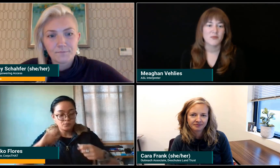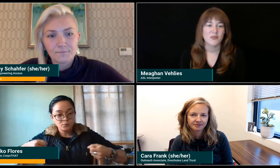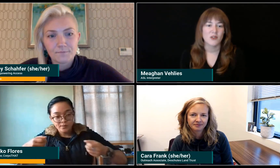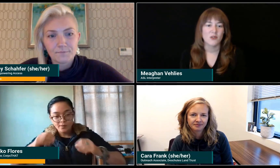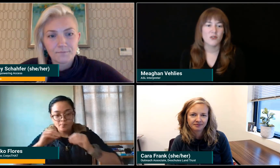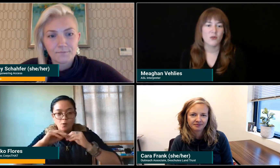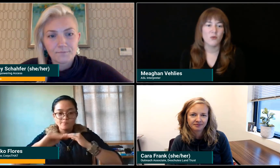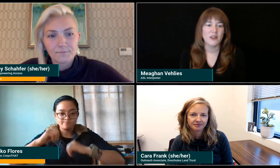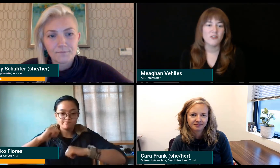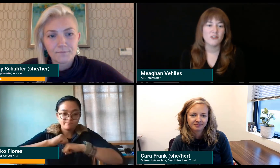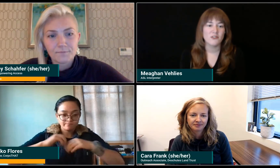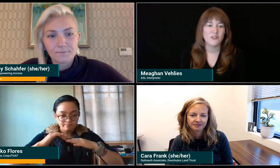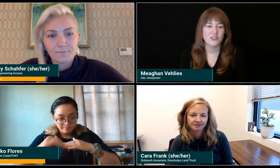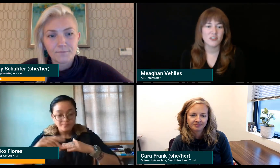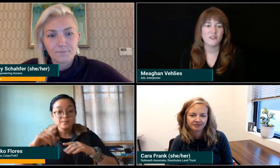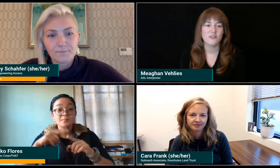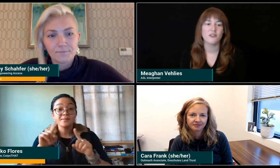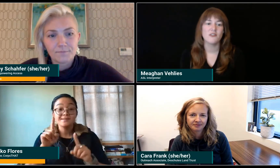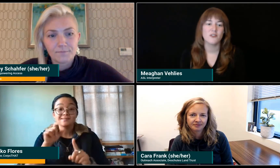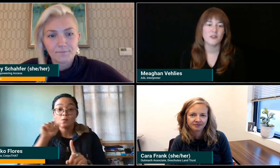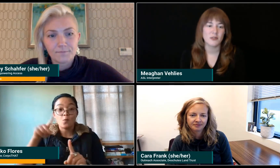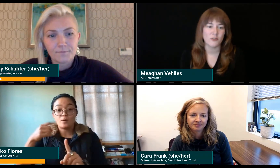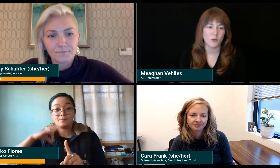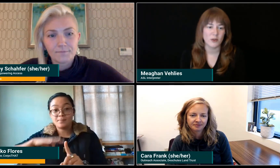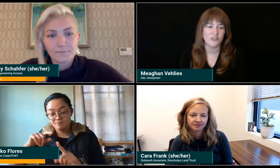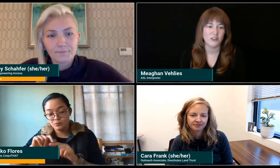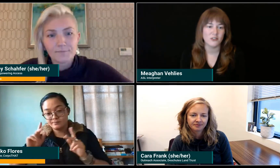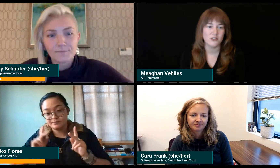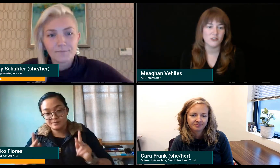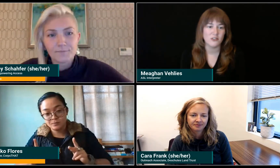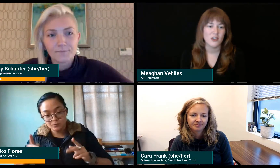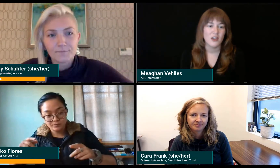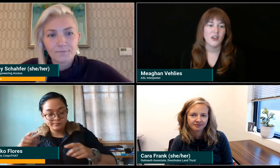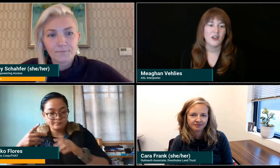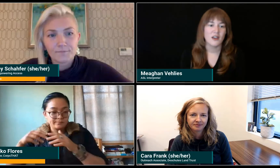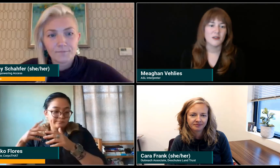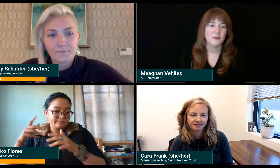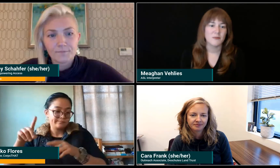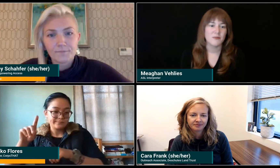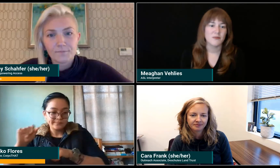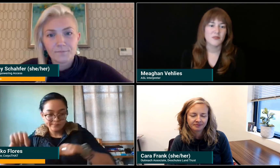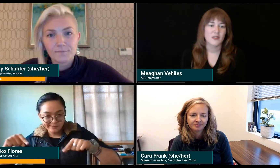that, whatever you're envisioning, if you're looking for something for wheelchair users,